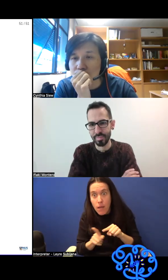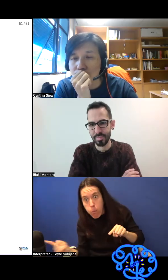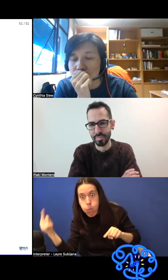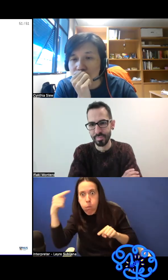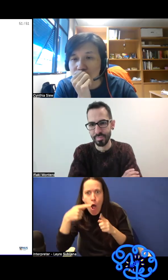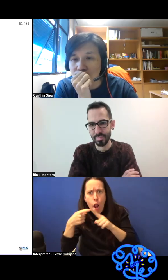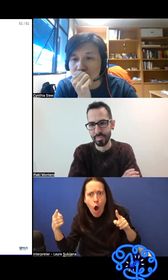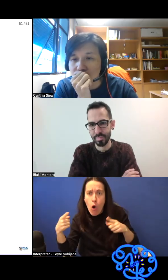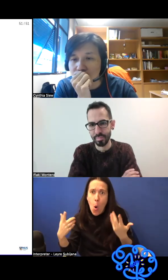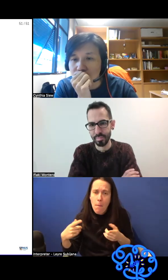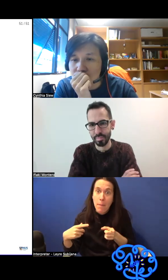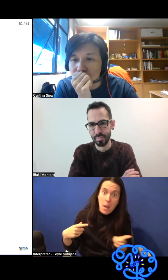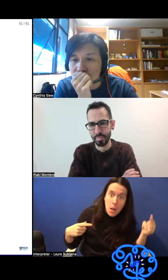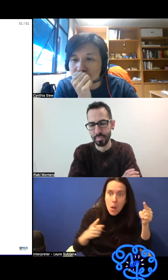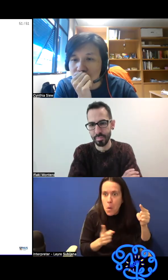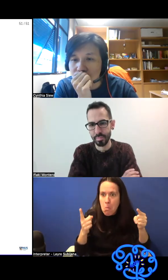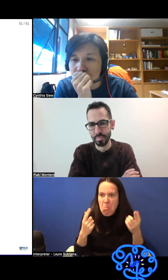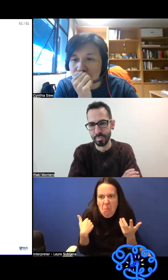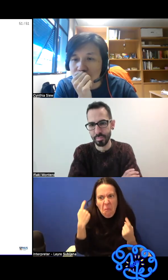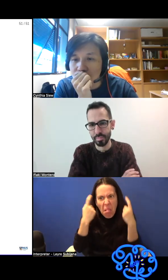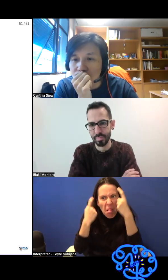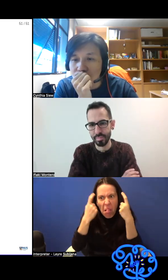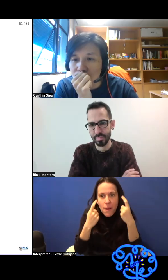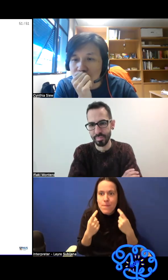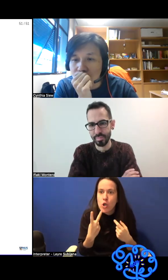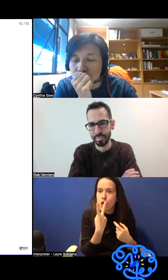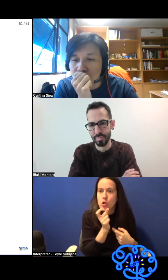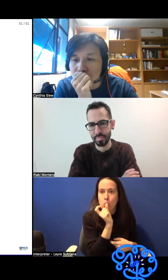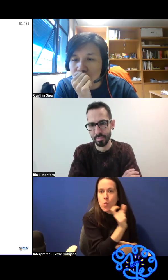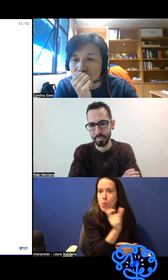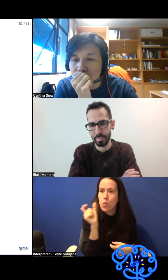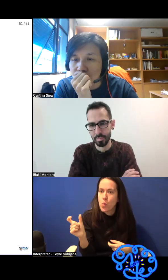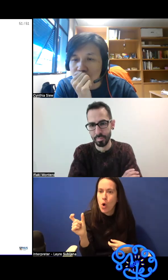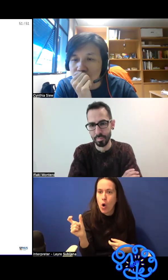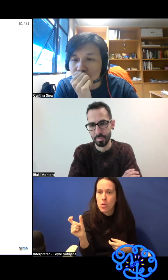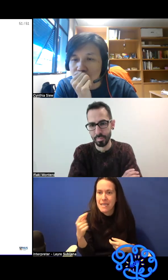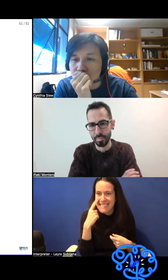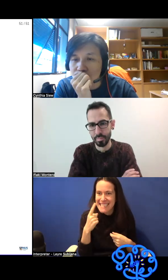measures. I'm talking about whole routes between two words, not the number of edges of a word.